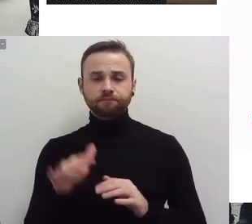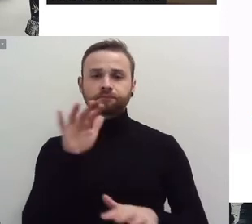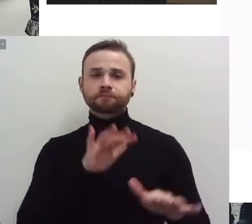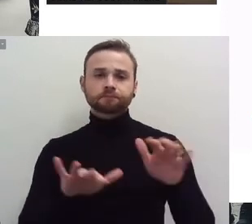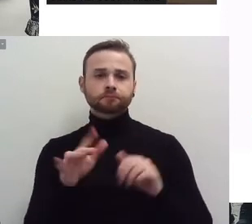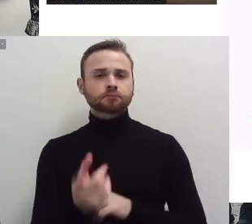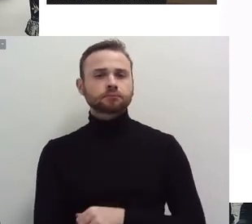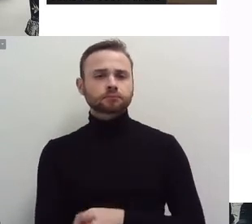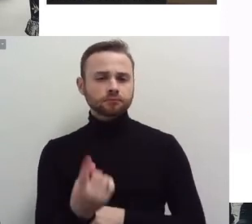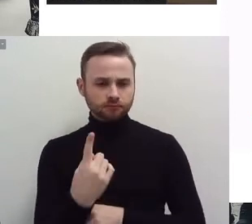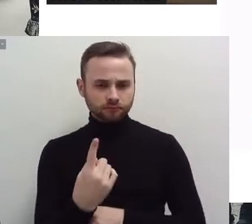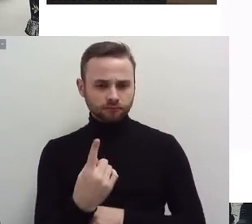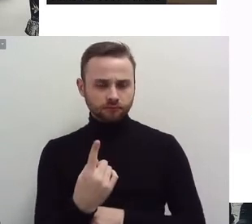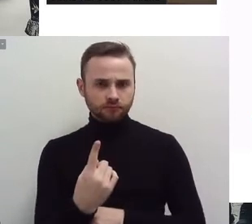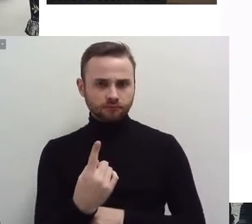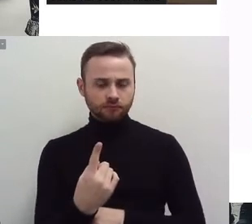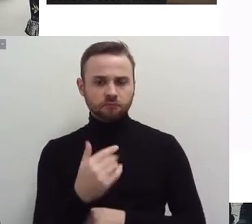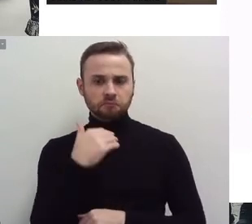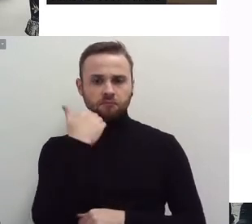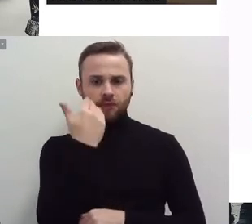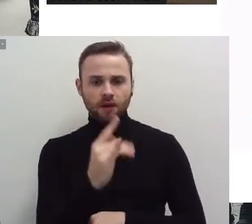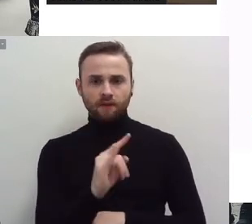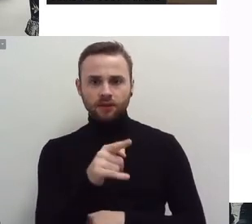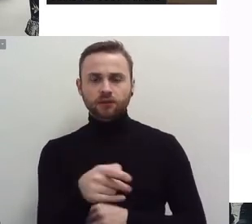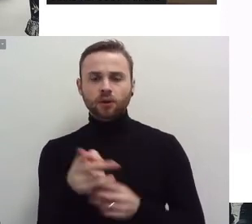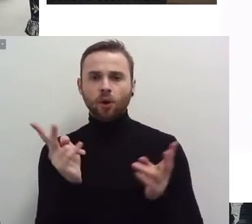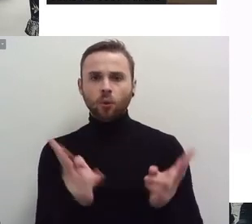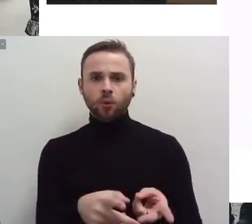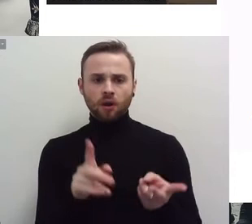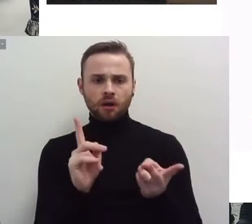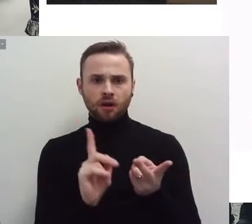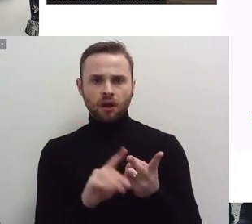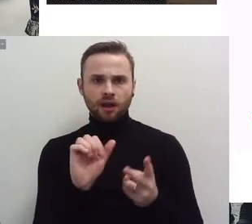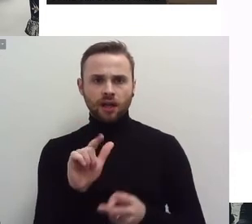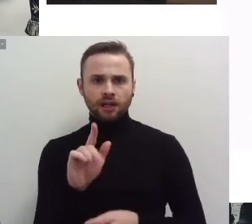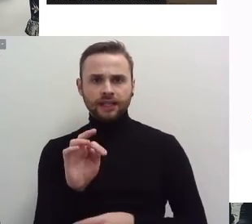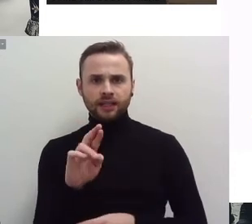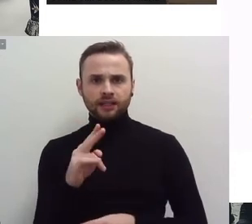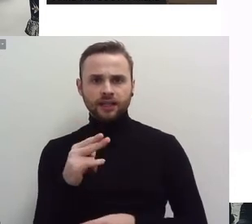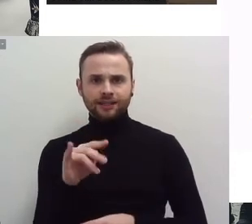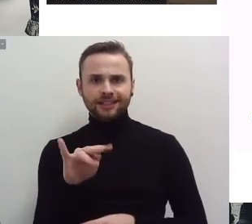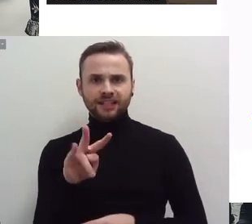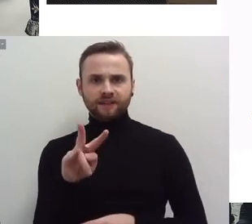Finland, we have a quite vast range of child and family care services.